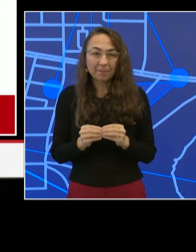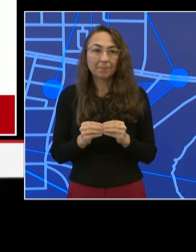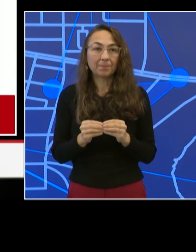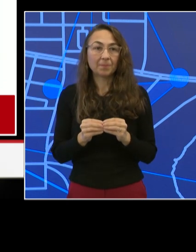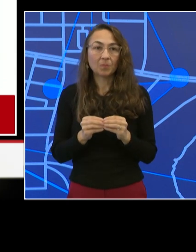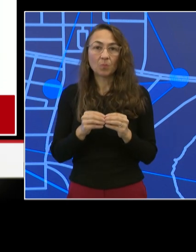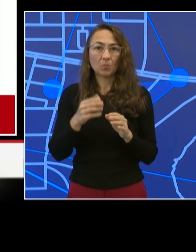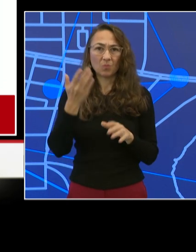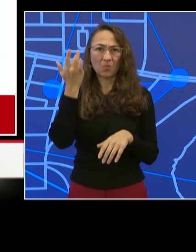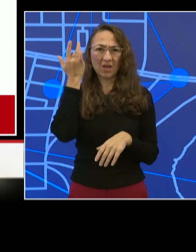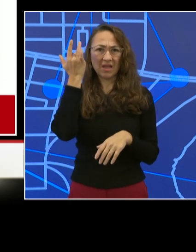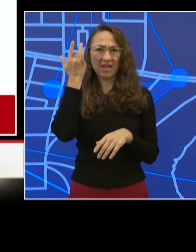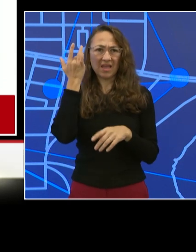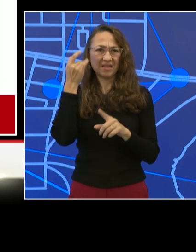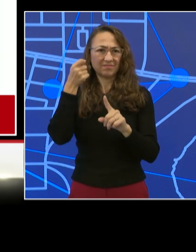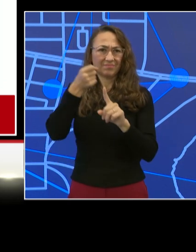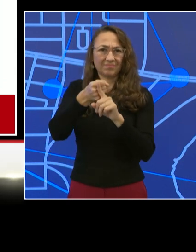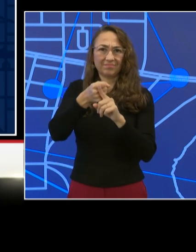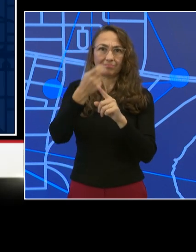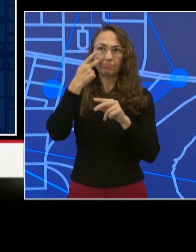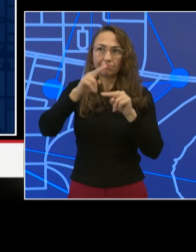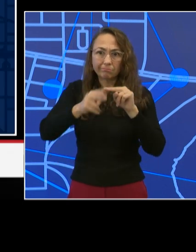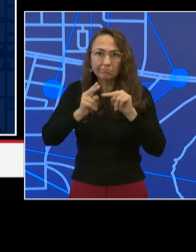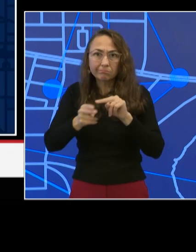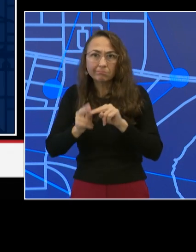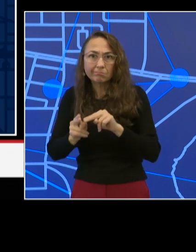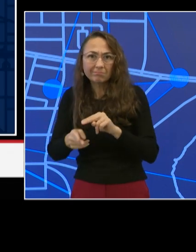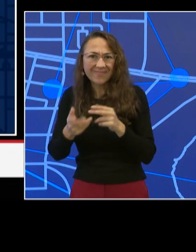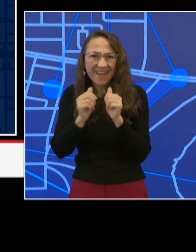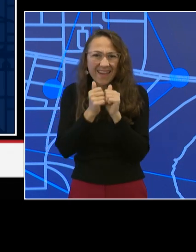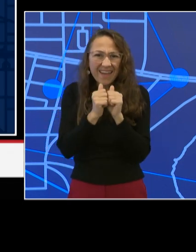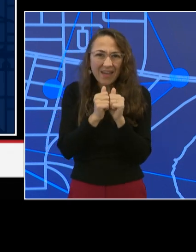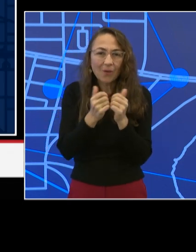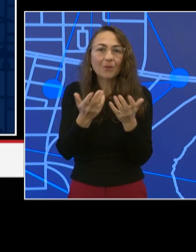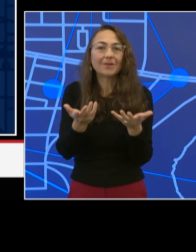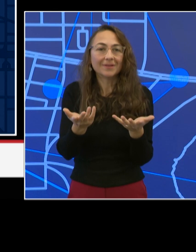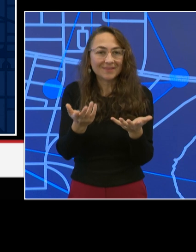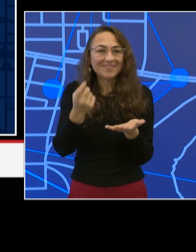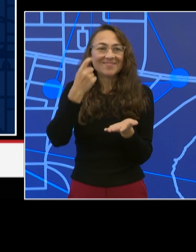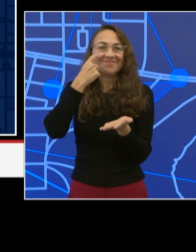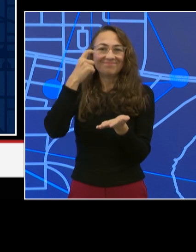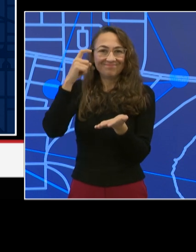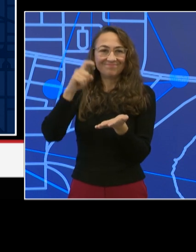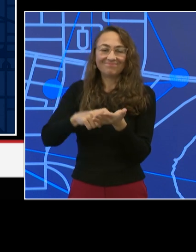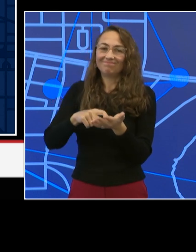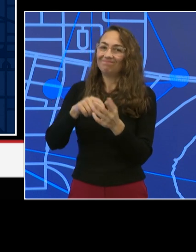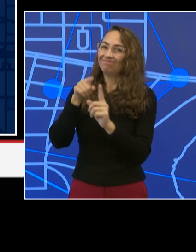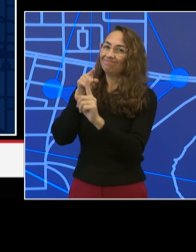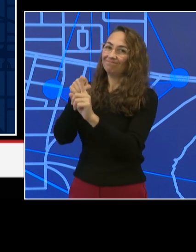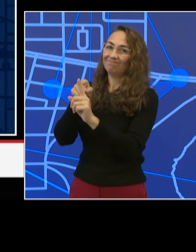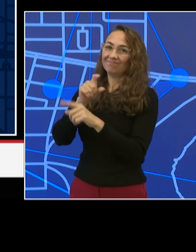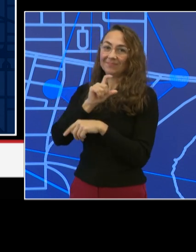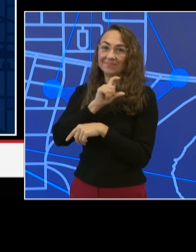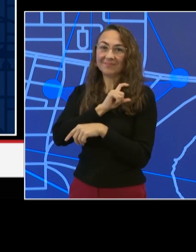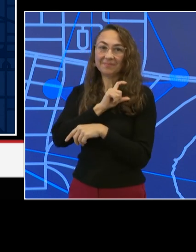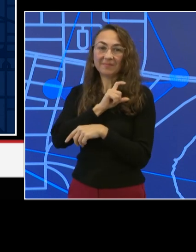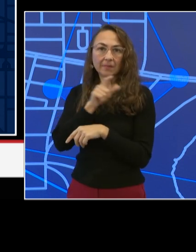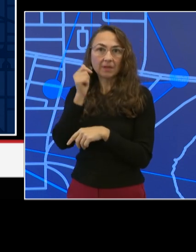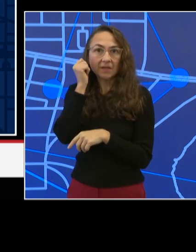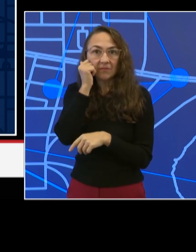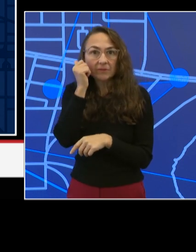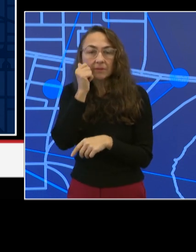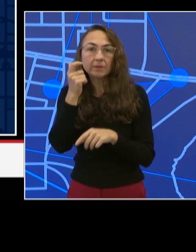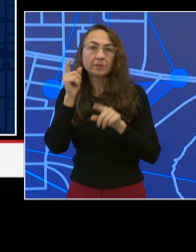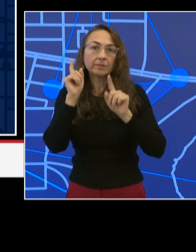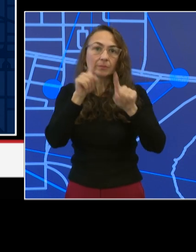of the men and women of the Metropolitan Police Department. Day in and day out, our officers are showing up in community. We are fighting crime. We